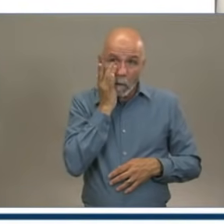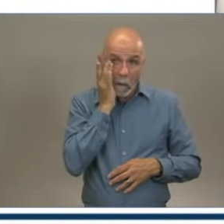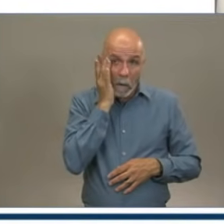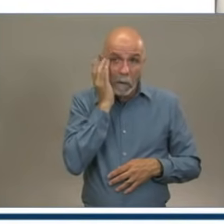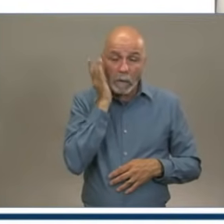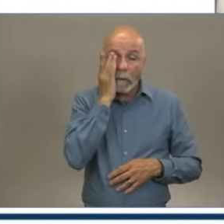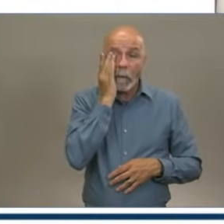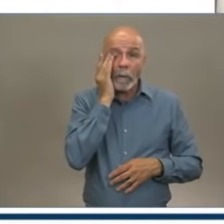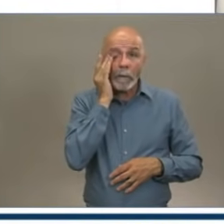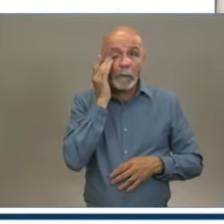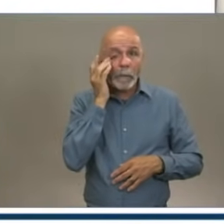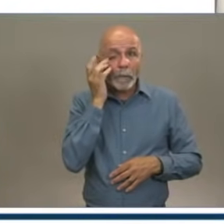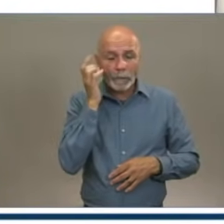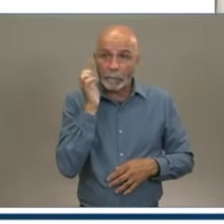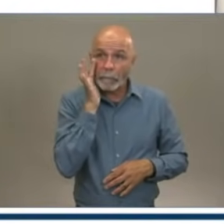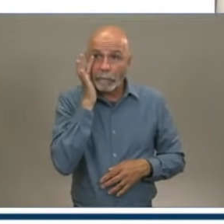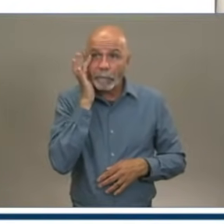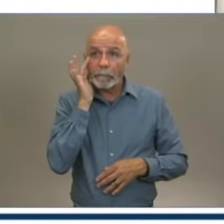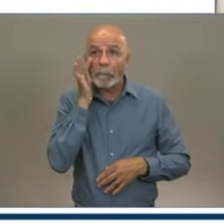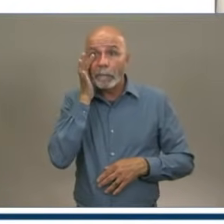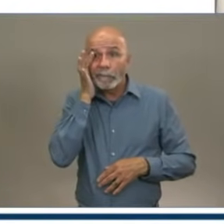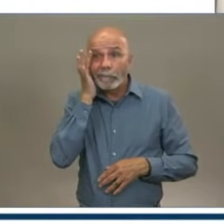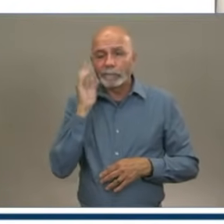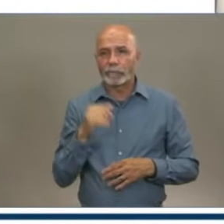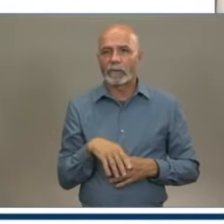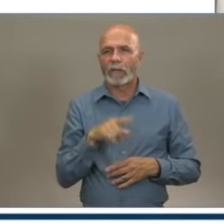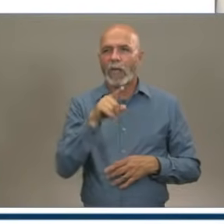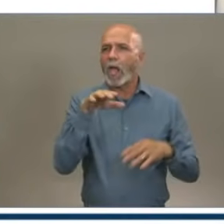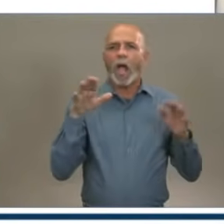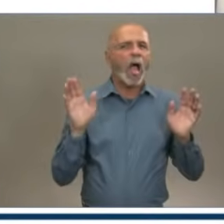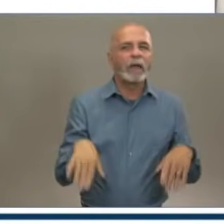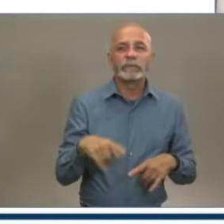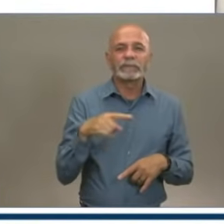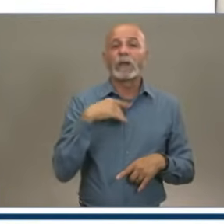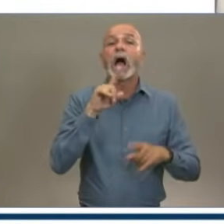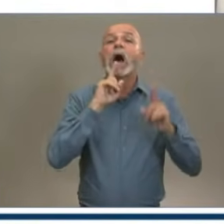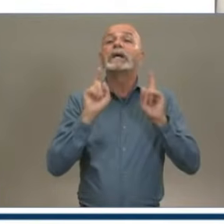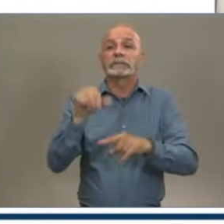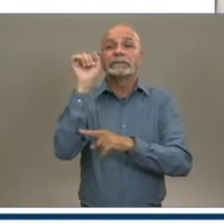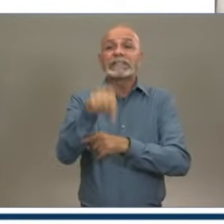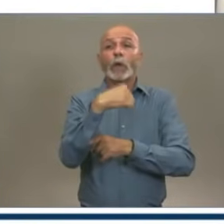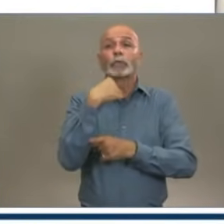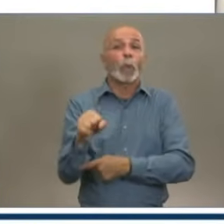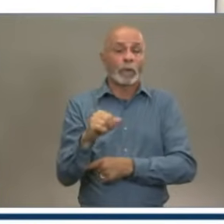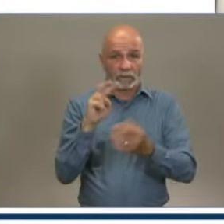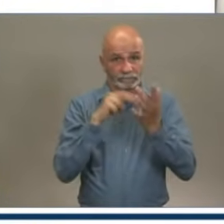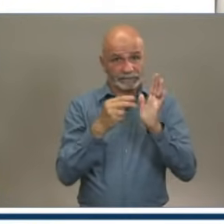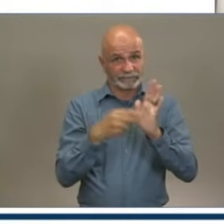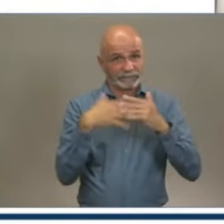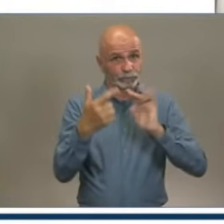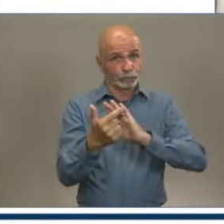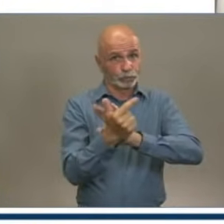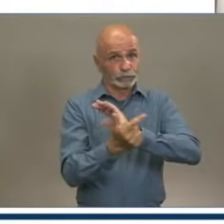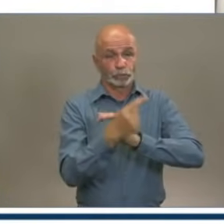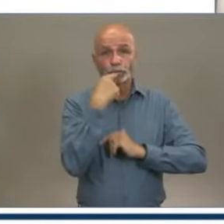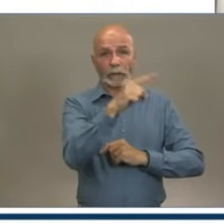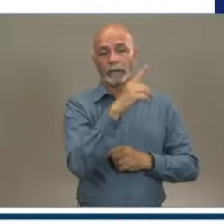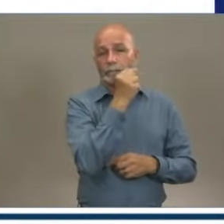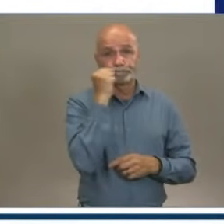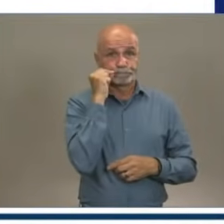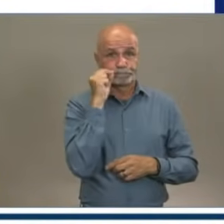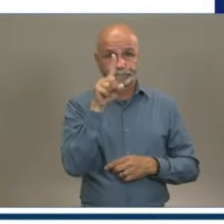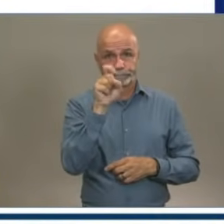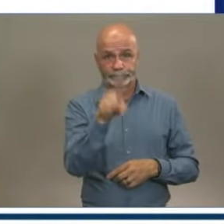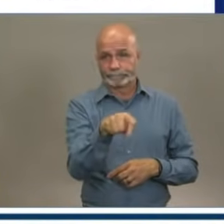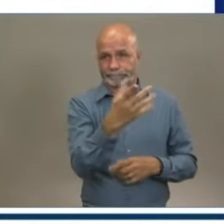answering the question about whether you've been drinking on the morning of July 25th, 2005? No, I haven't sought